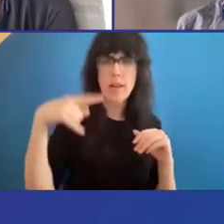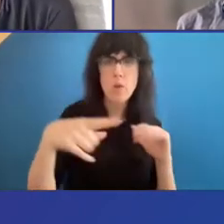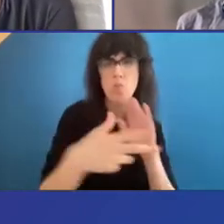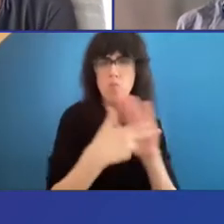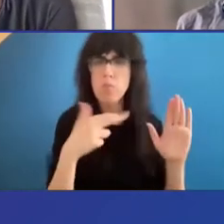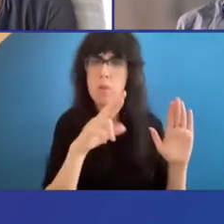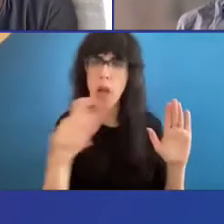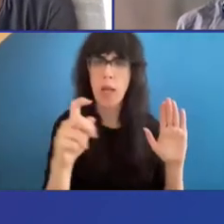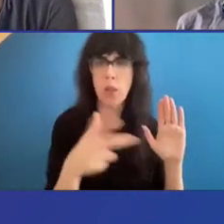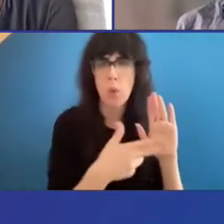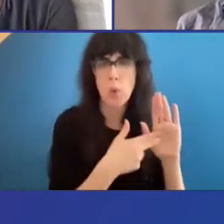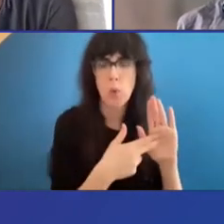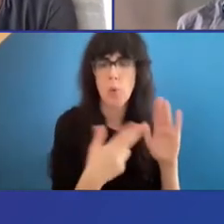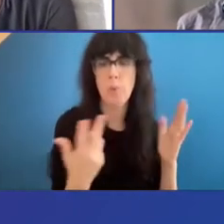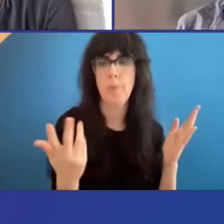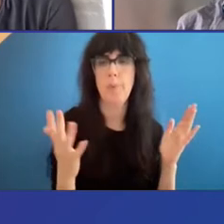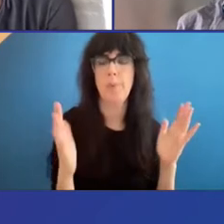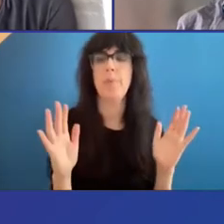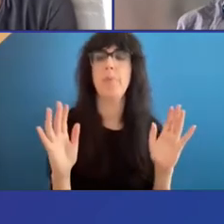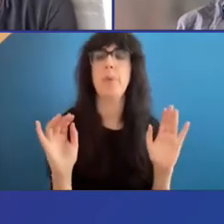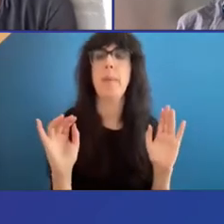right?